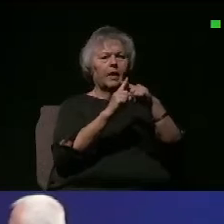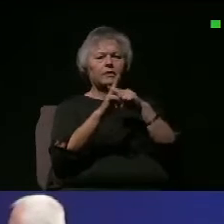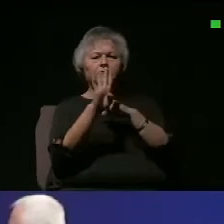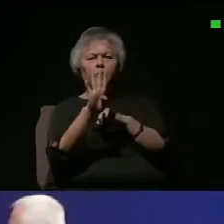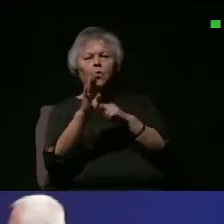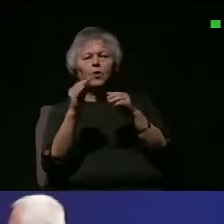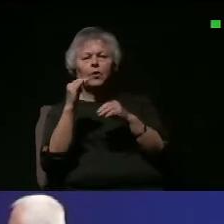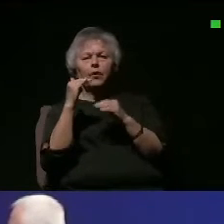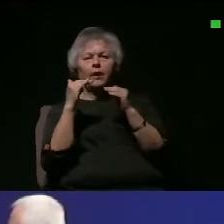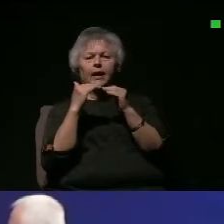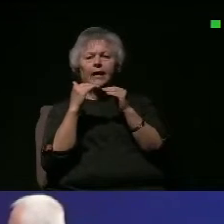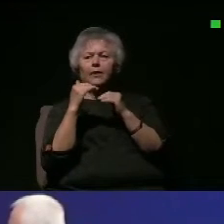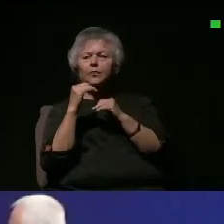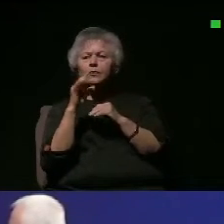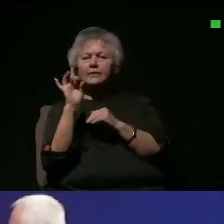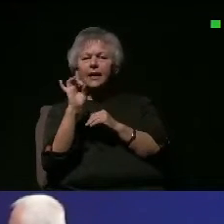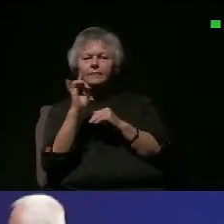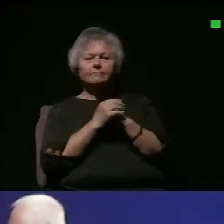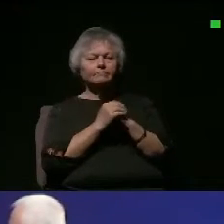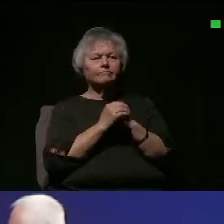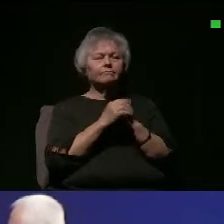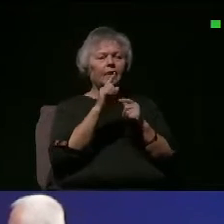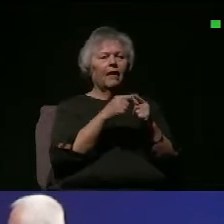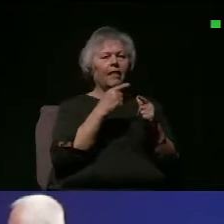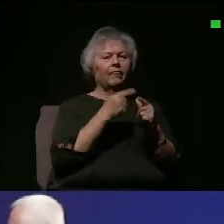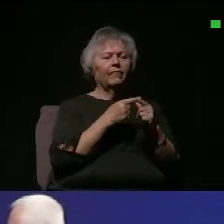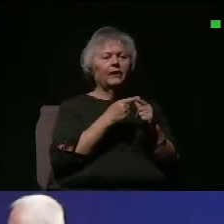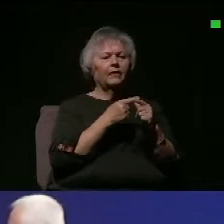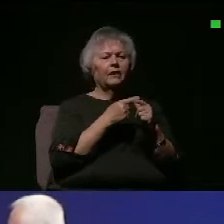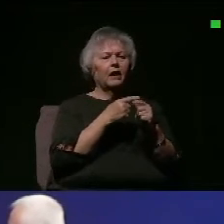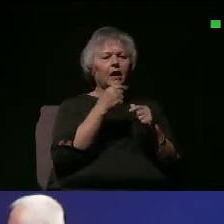4 + 4 = 8. And then so someone else comes along and